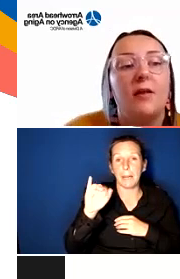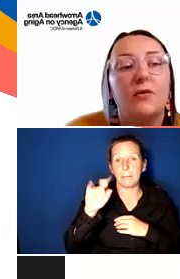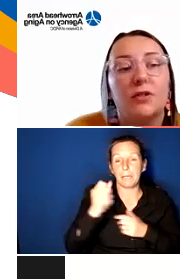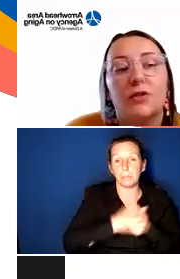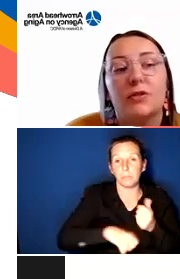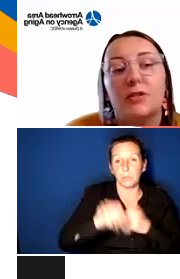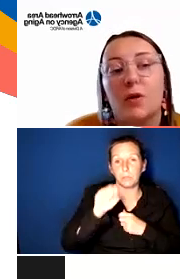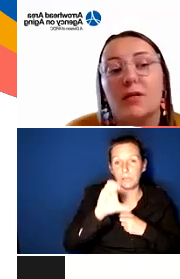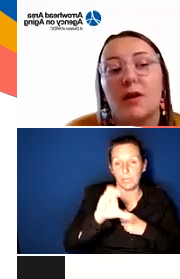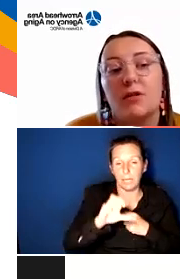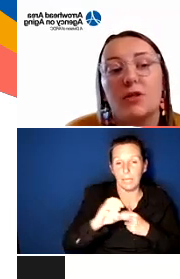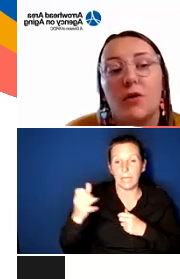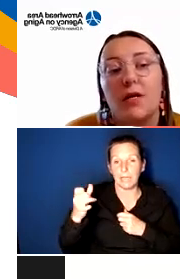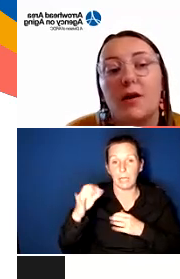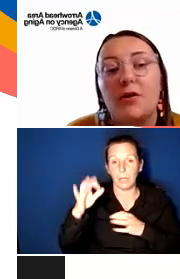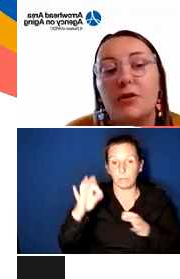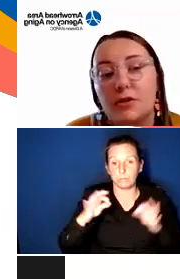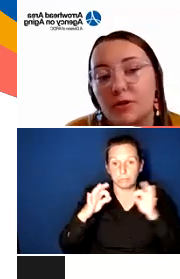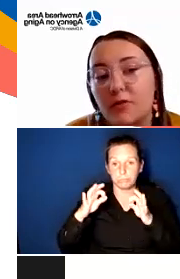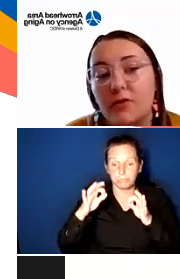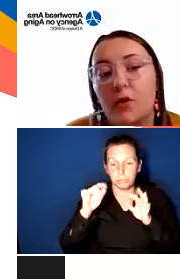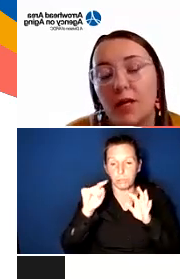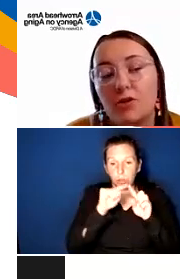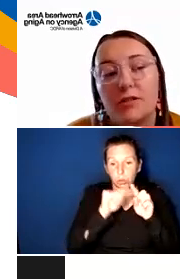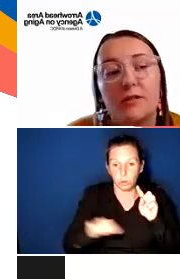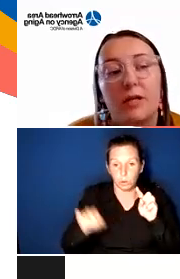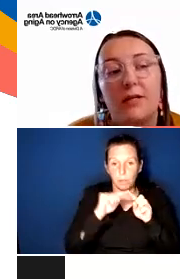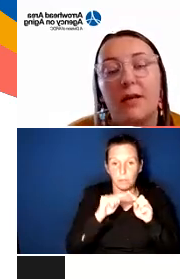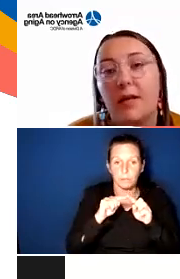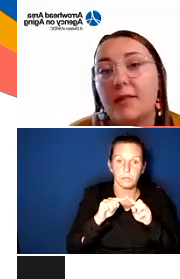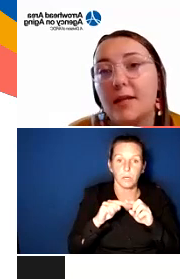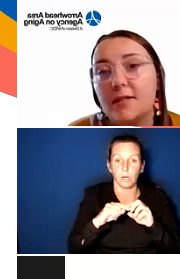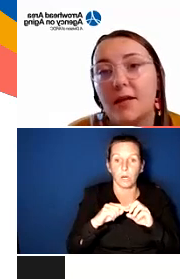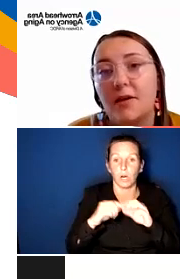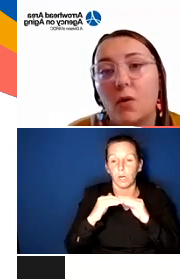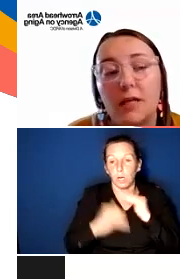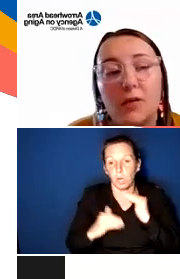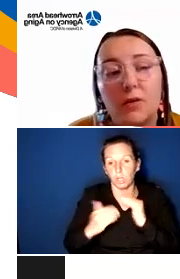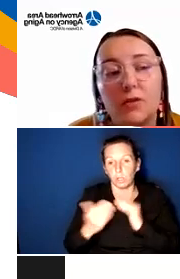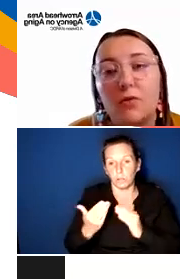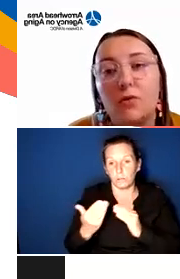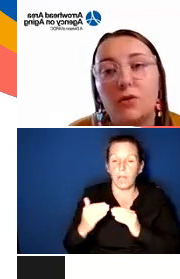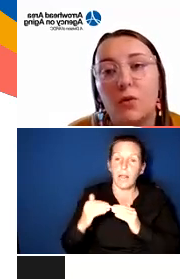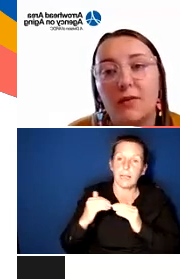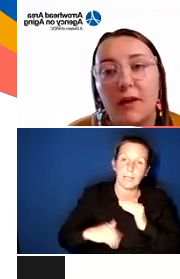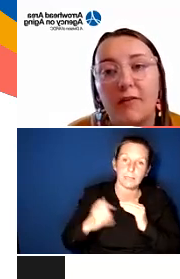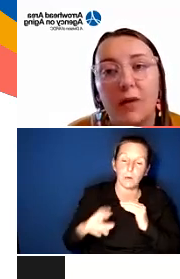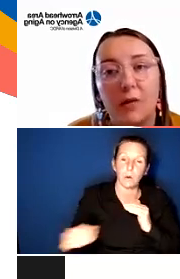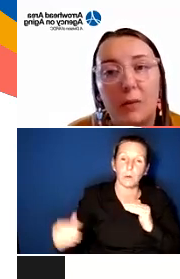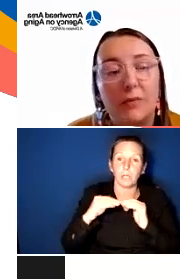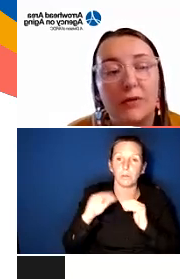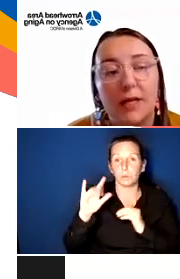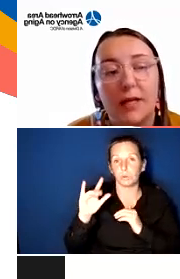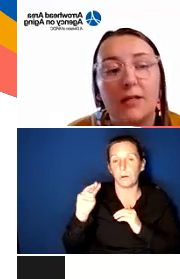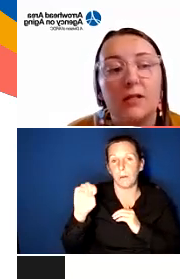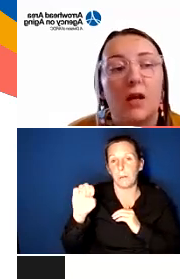the yellow circles and squares are denoting underserved locations, meaning they get less than or equal to 25